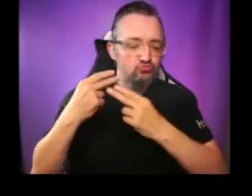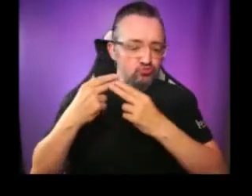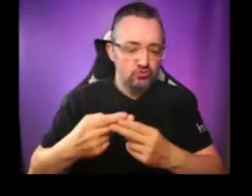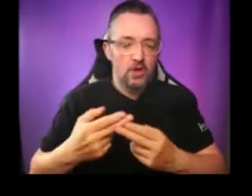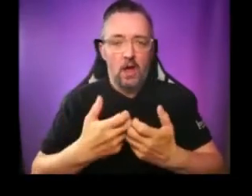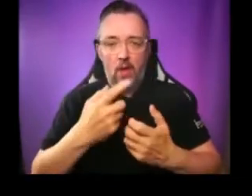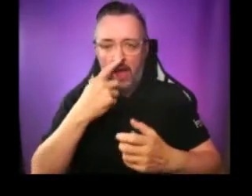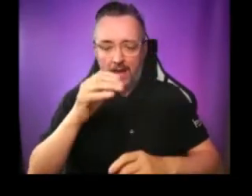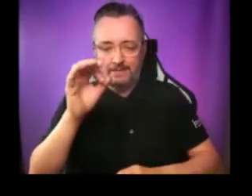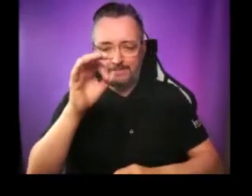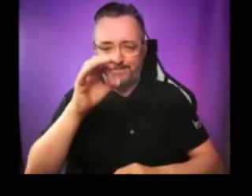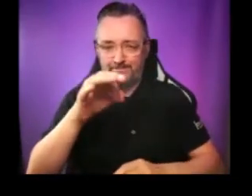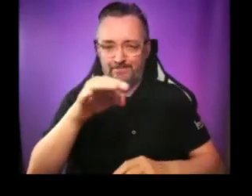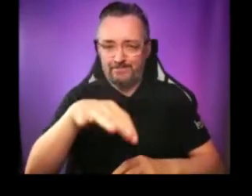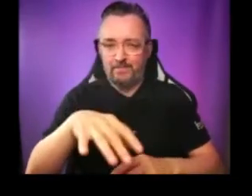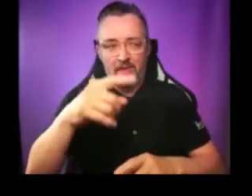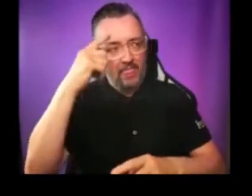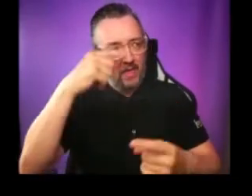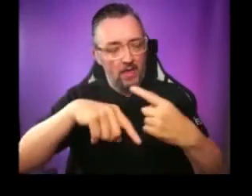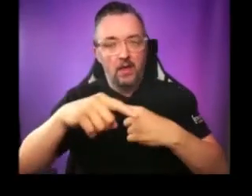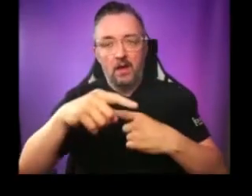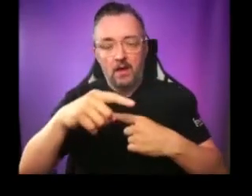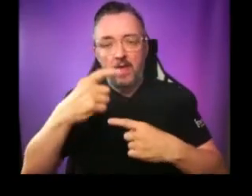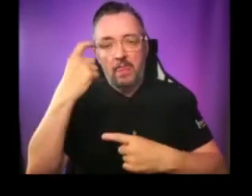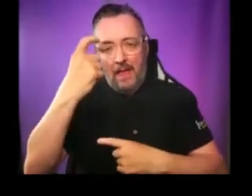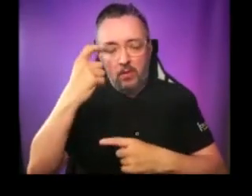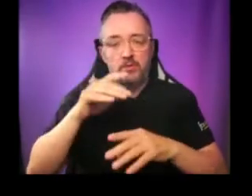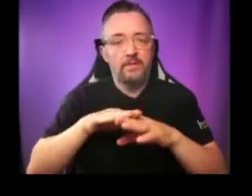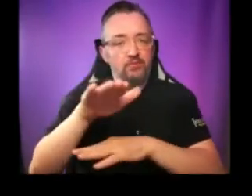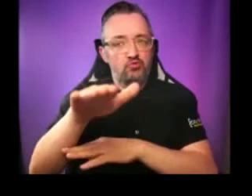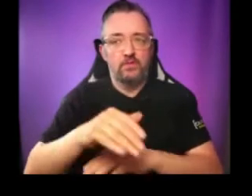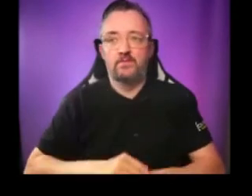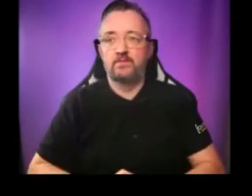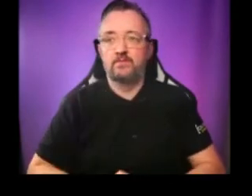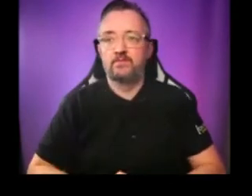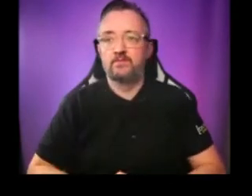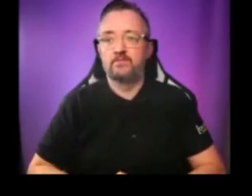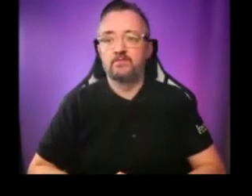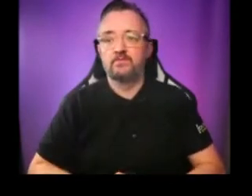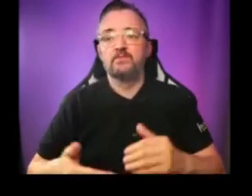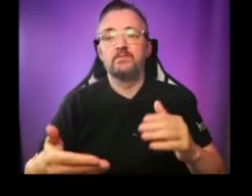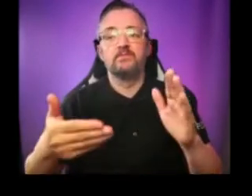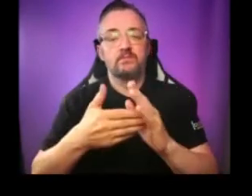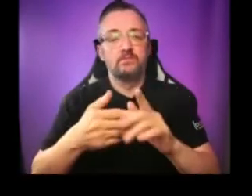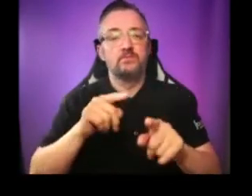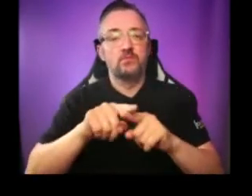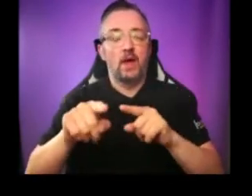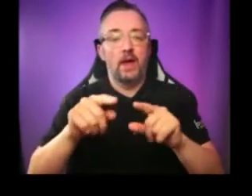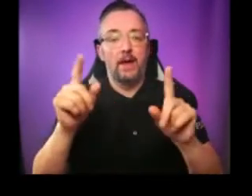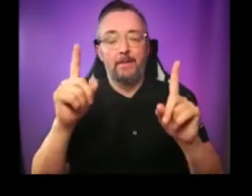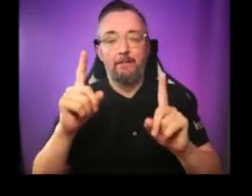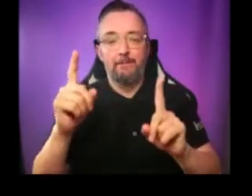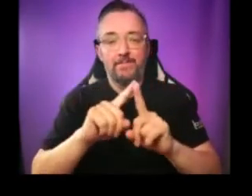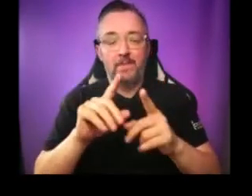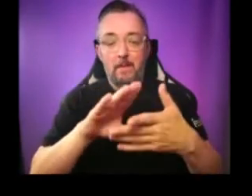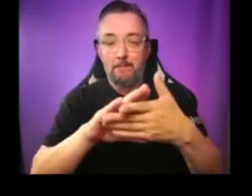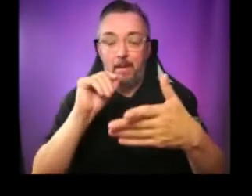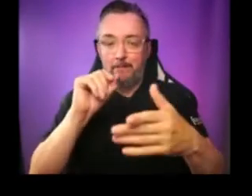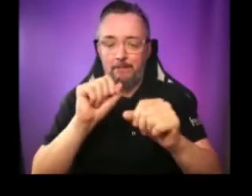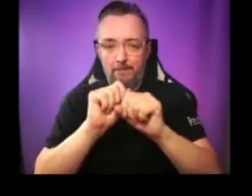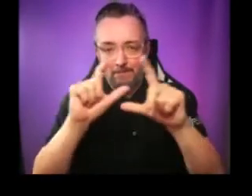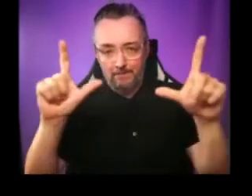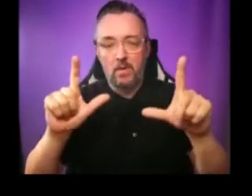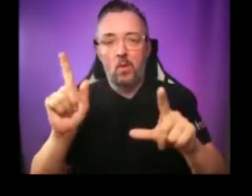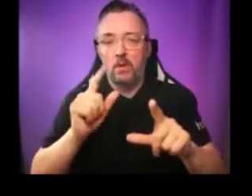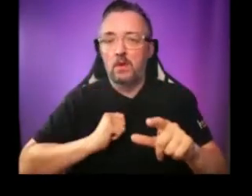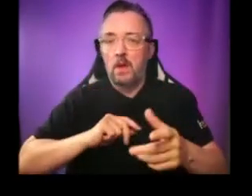seed, focusing on physical activity and its benefits. And finally, we'll provide a snapshot from the world of sport and a few things that are in the